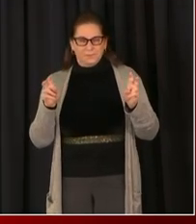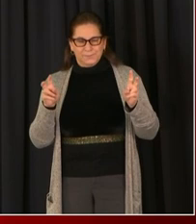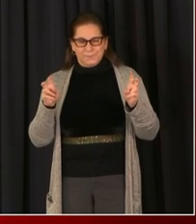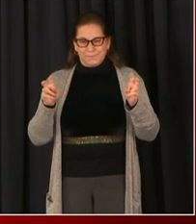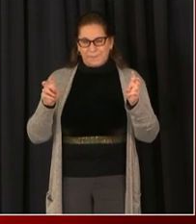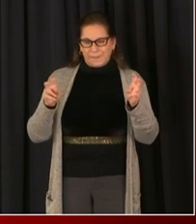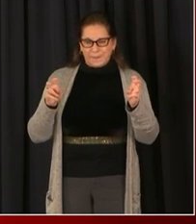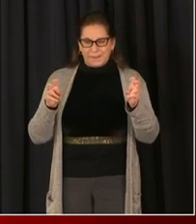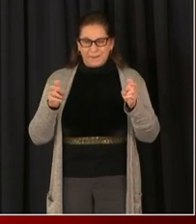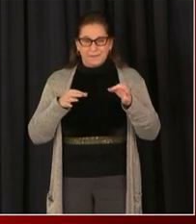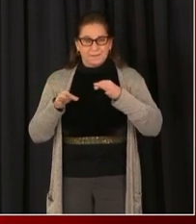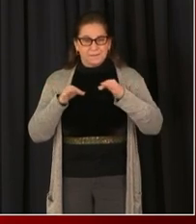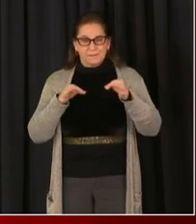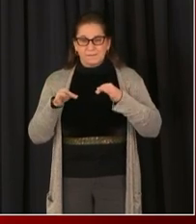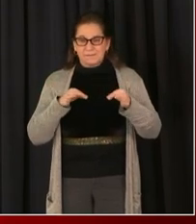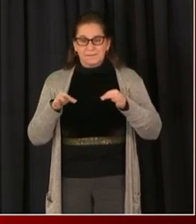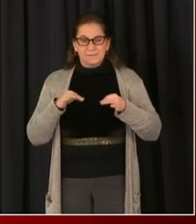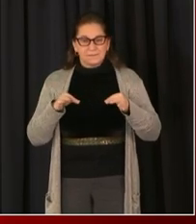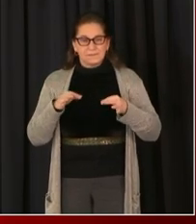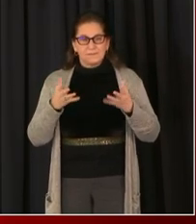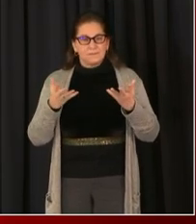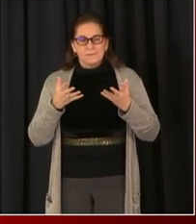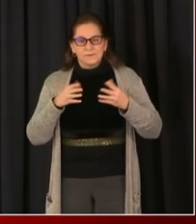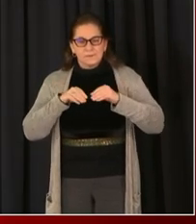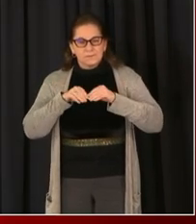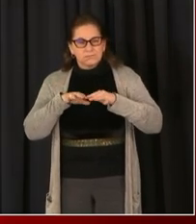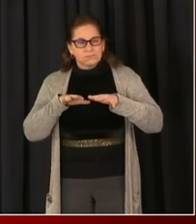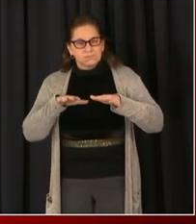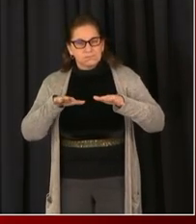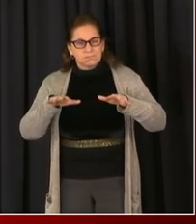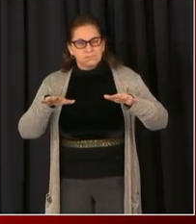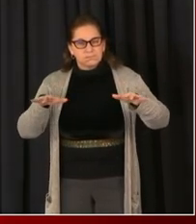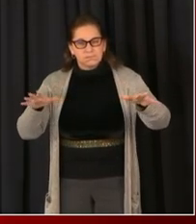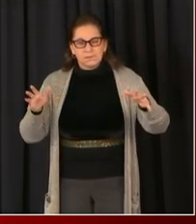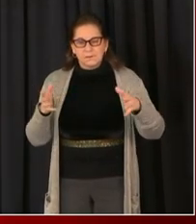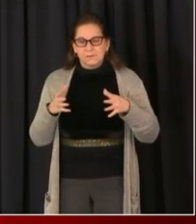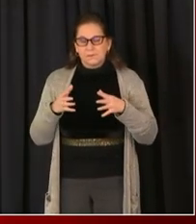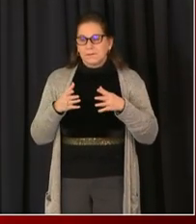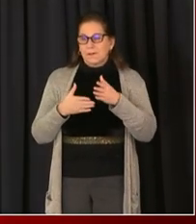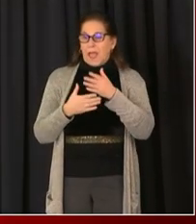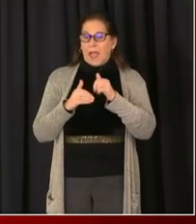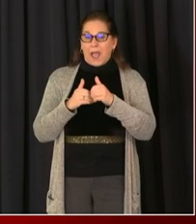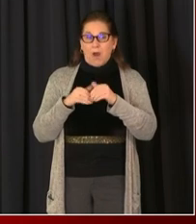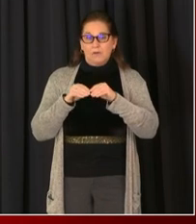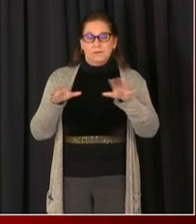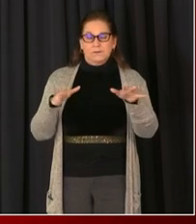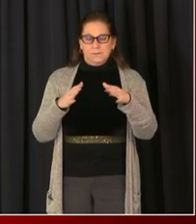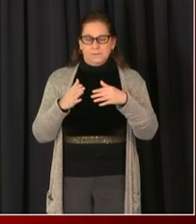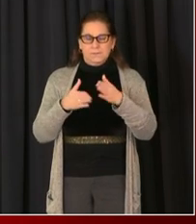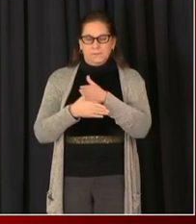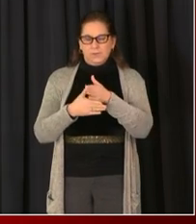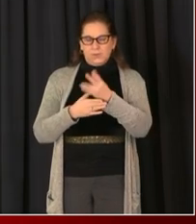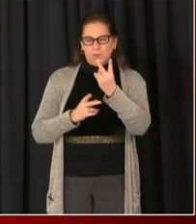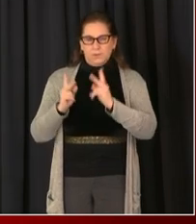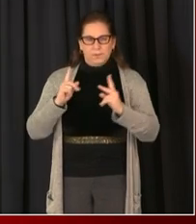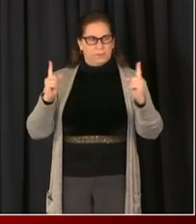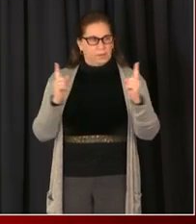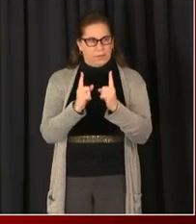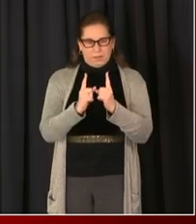location within a 14-day period. So 2 or more cases at